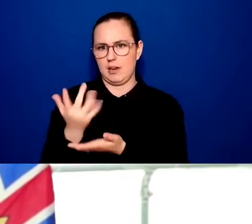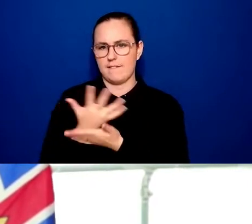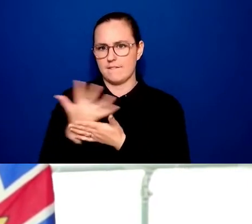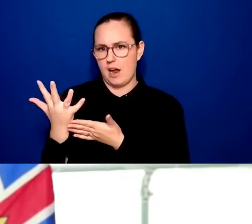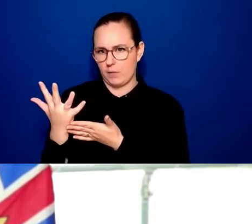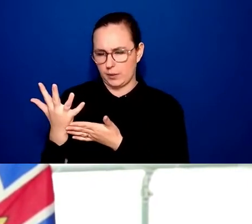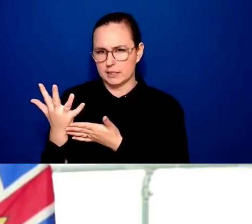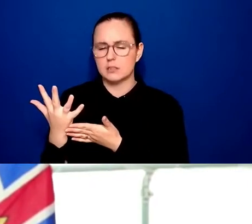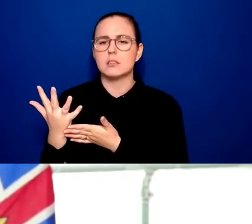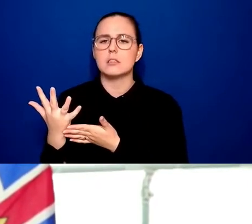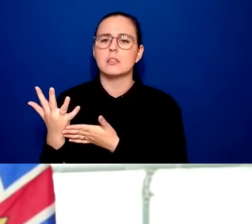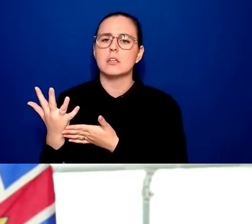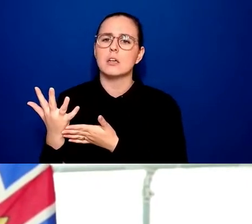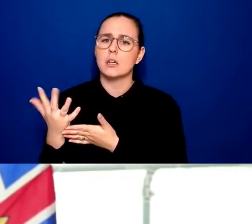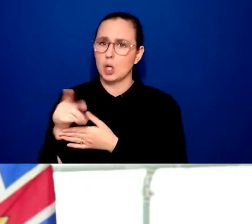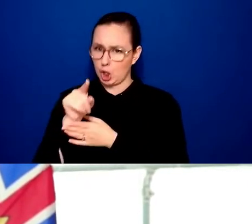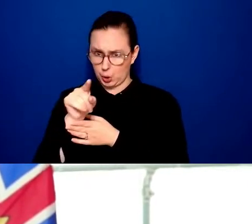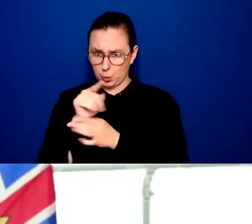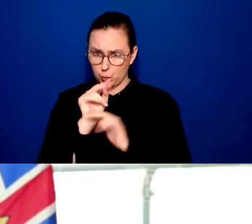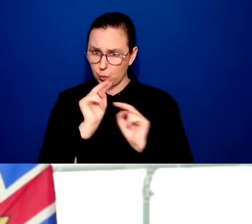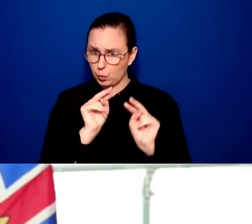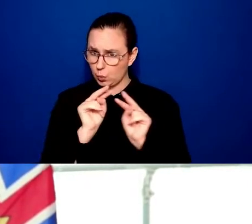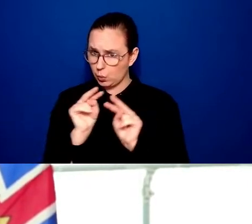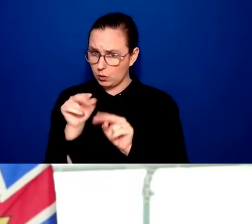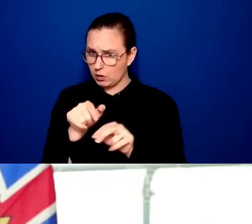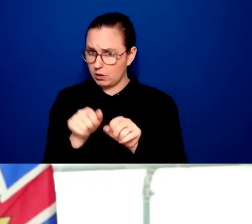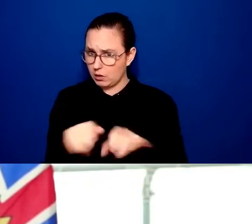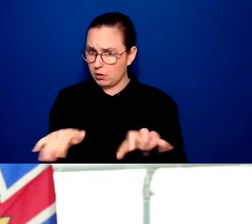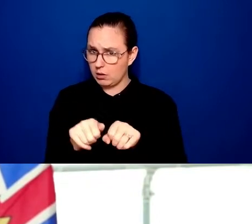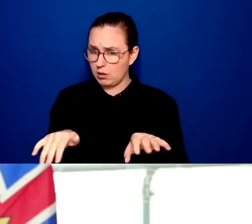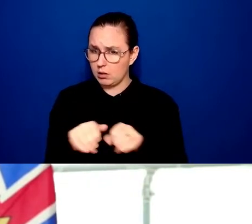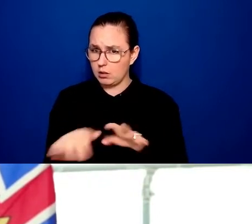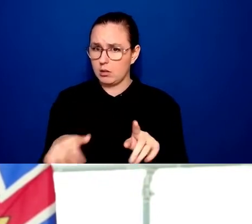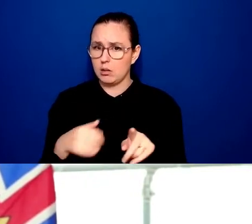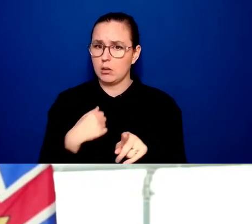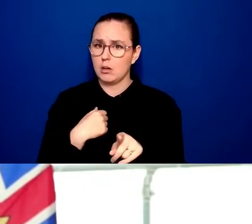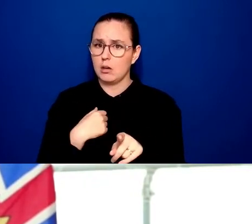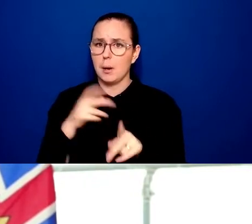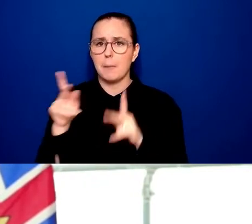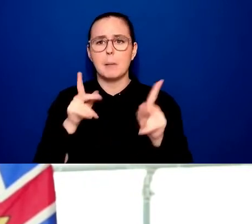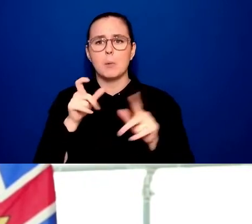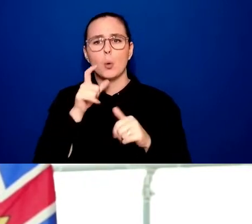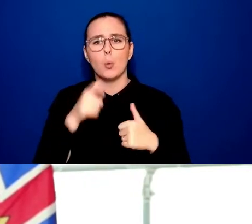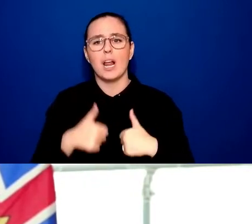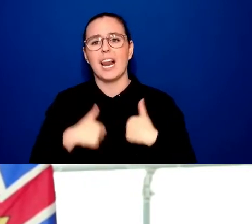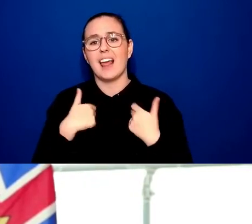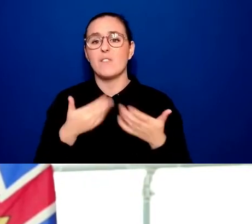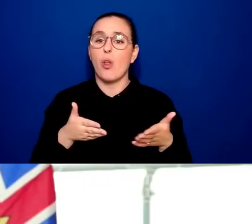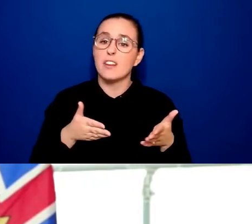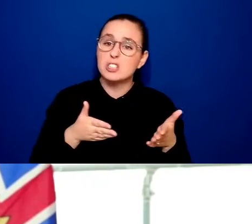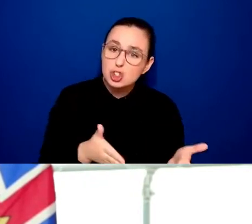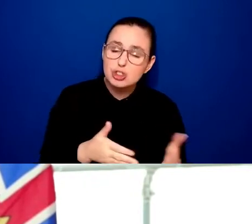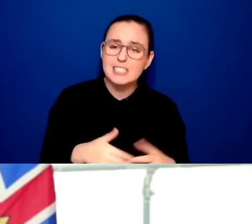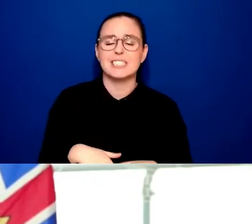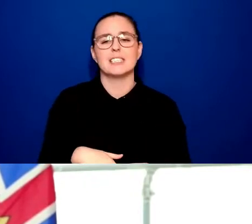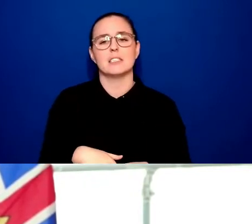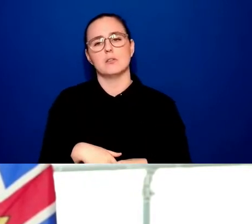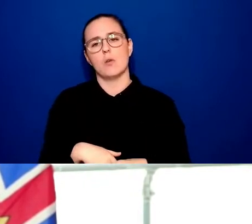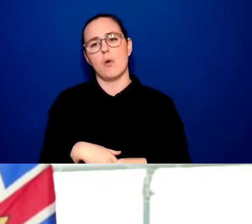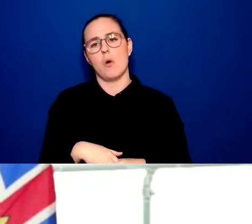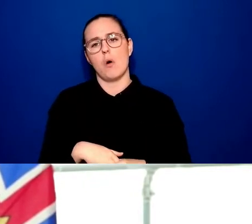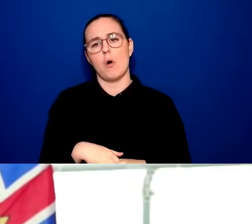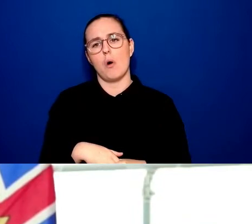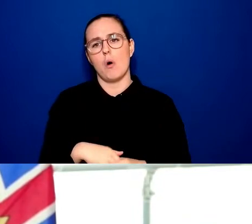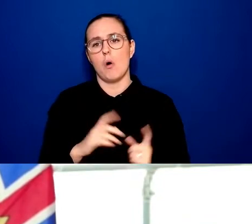Is public health monitoring any clusters or outbreaks of cases at homeless shelters, single-room occupancies, or any other